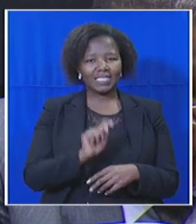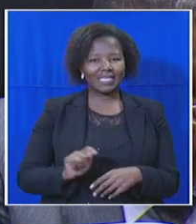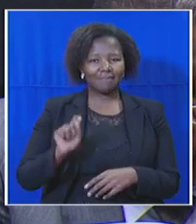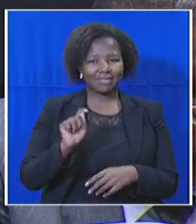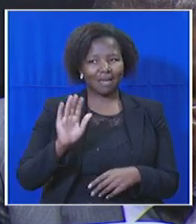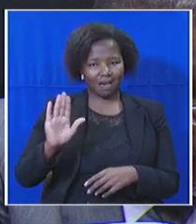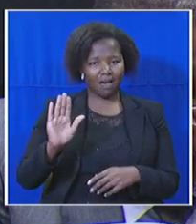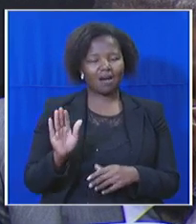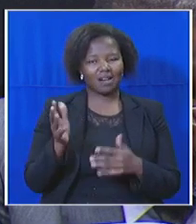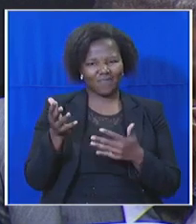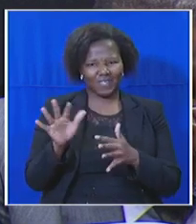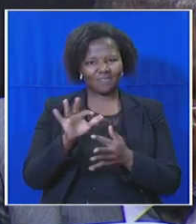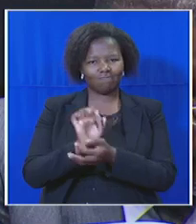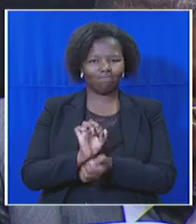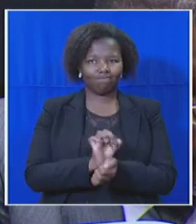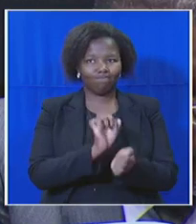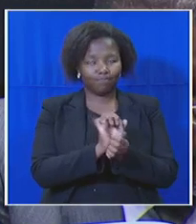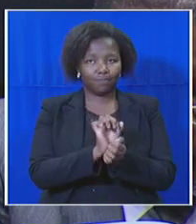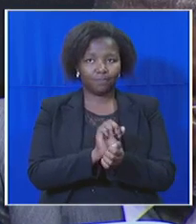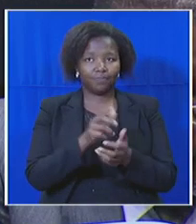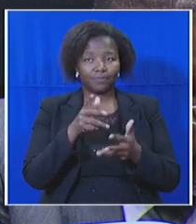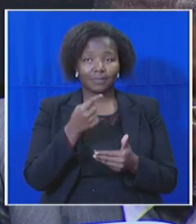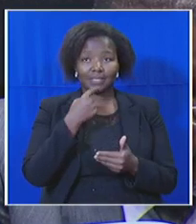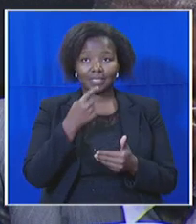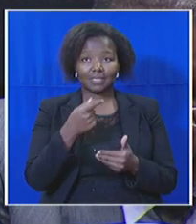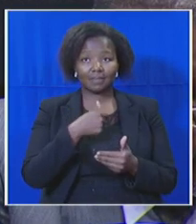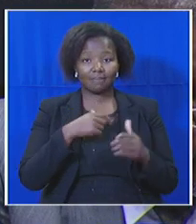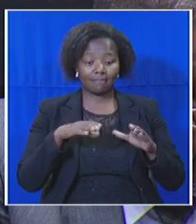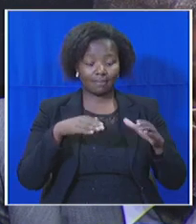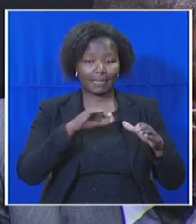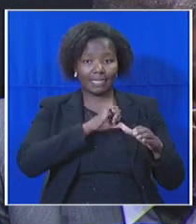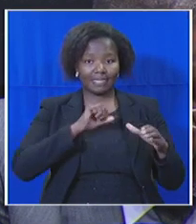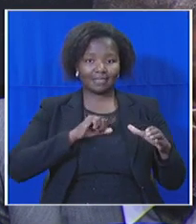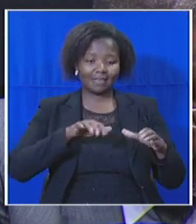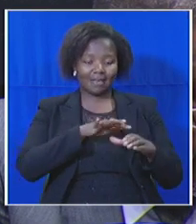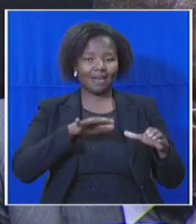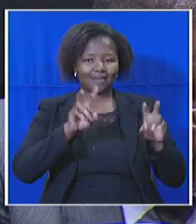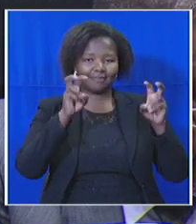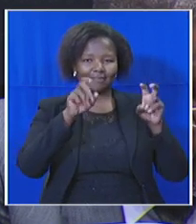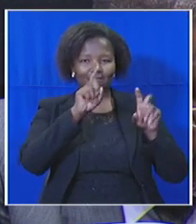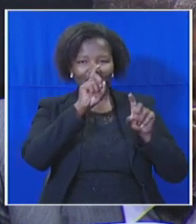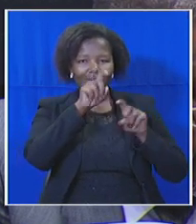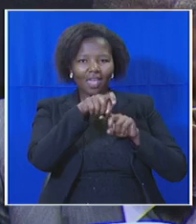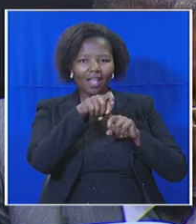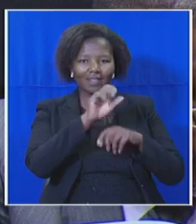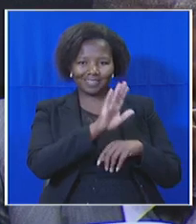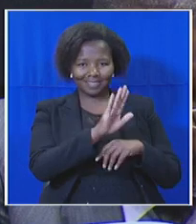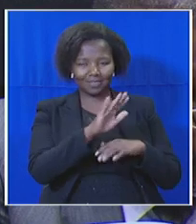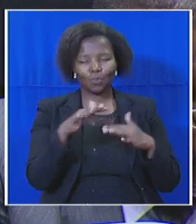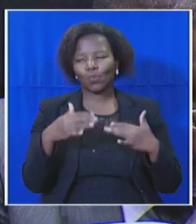want to make it clear that the eagles of the Department of Home Affairs, our counter-corruption unit, are doing us